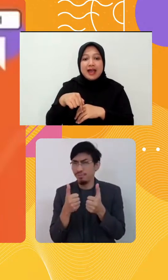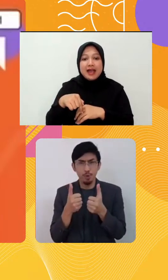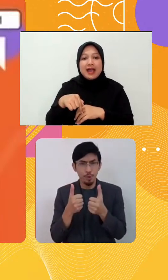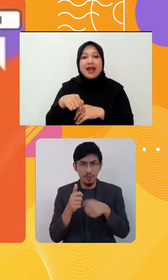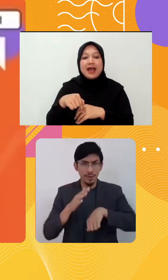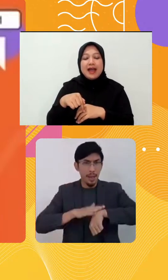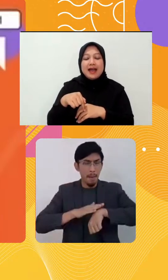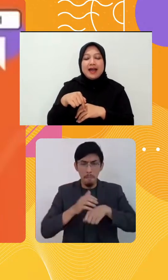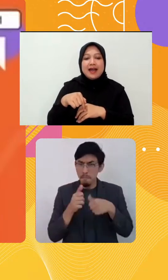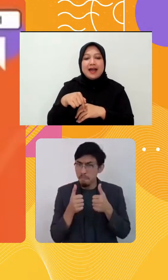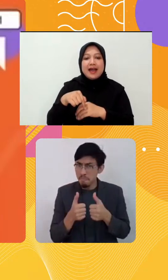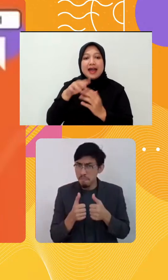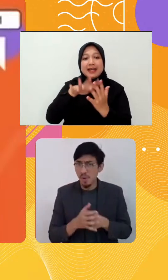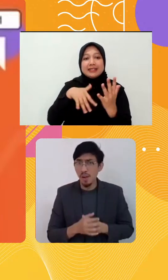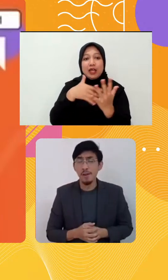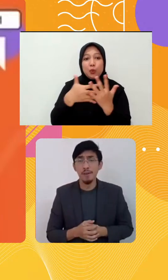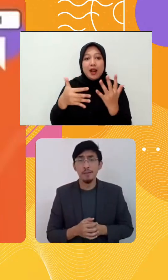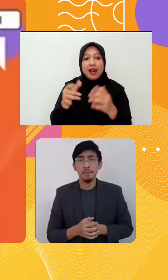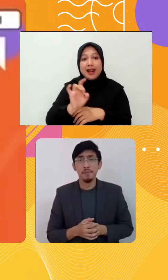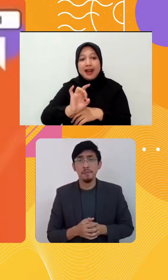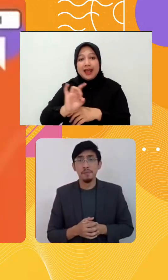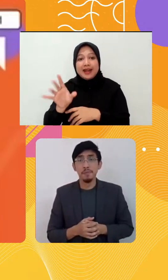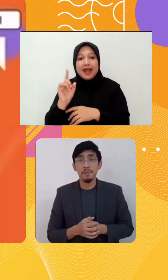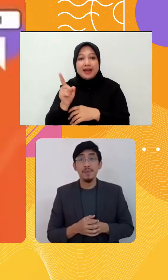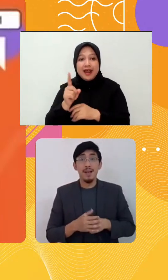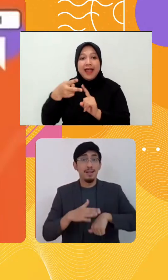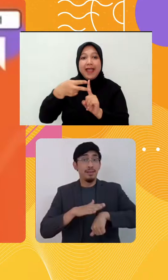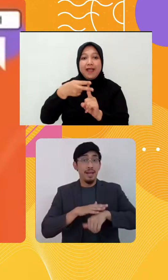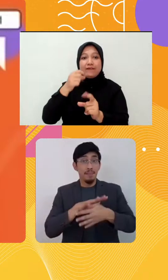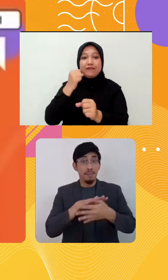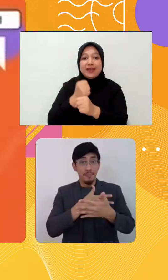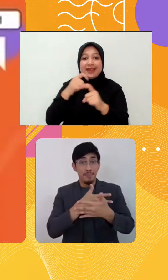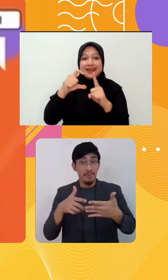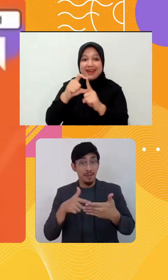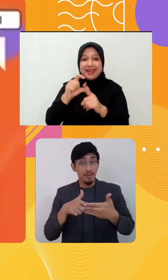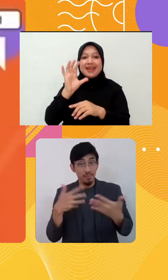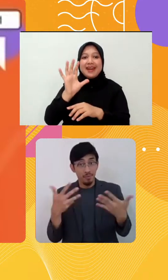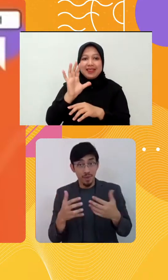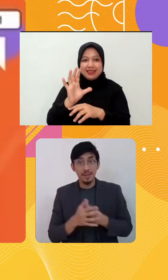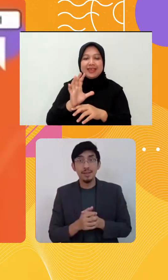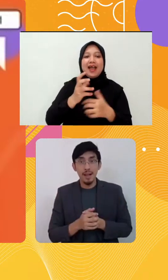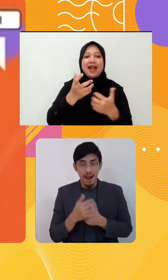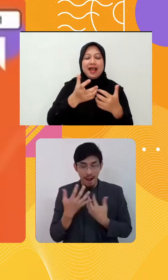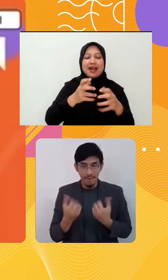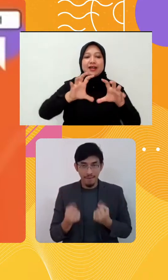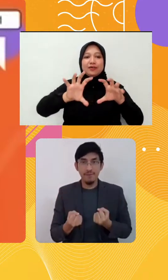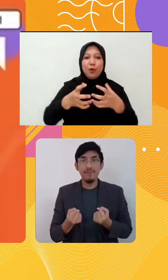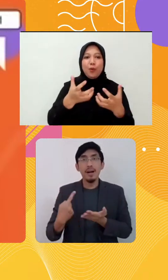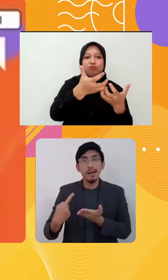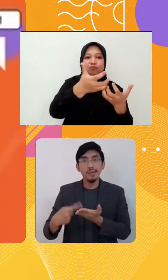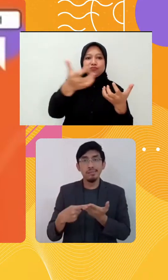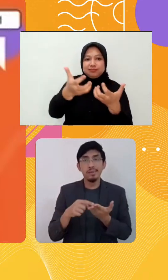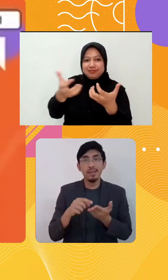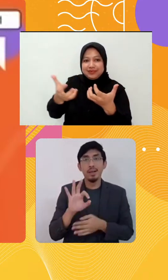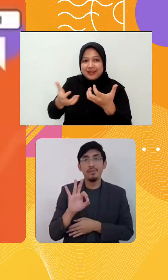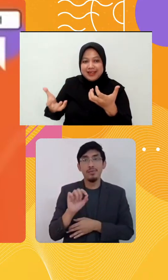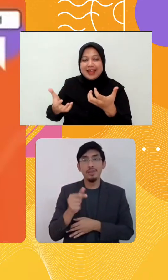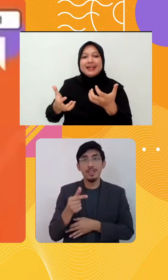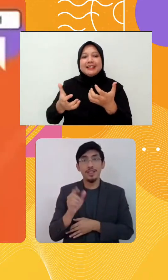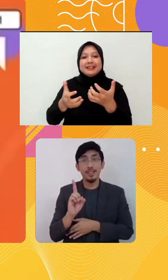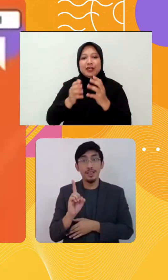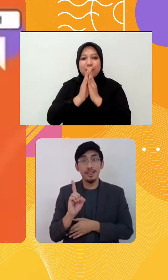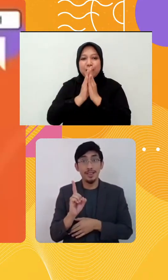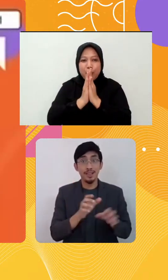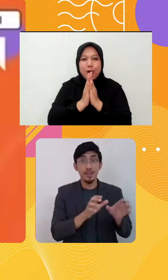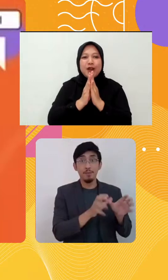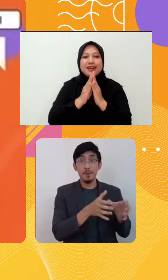for focused discussion in the breakout rooms. So please stay in until the